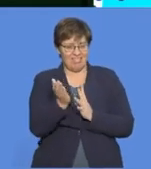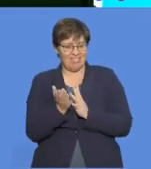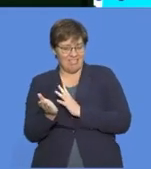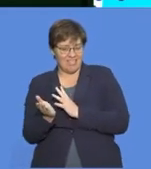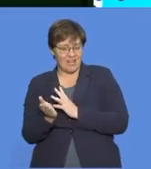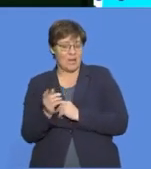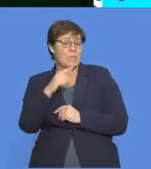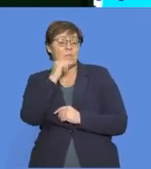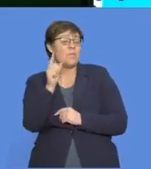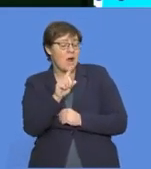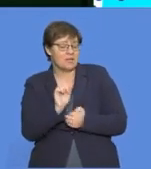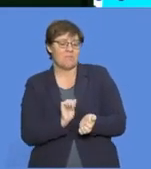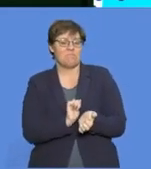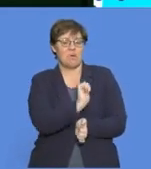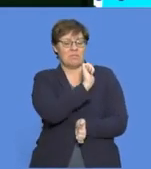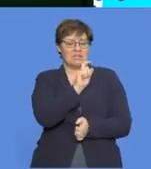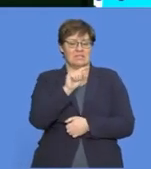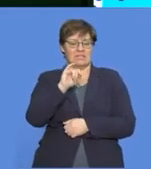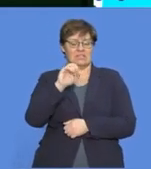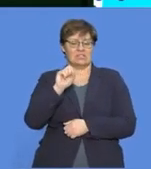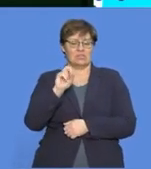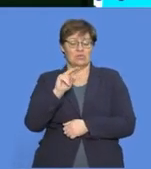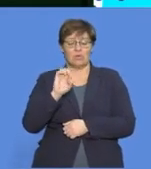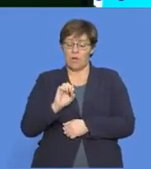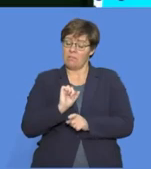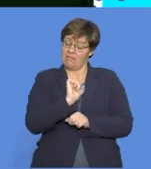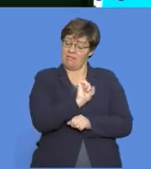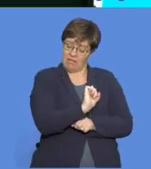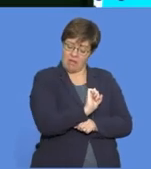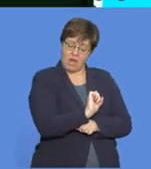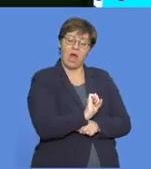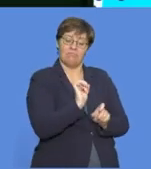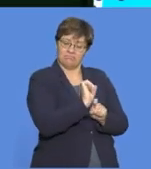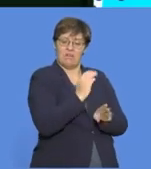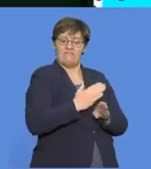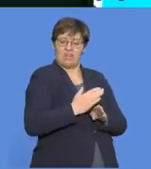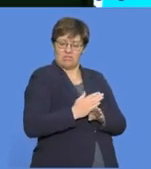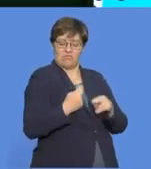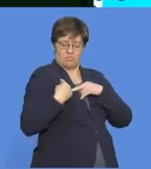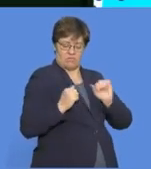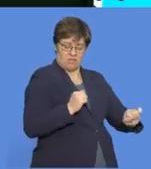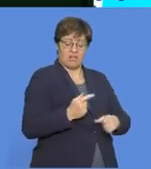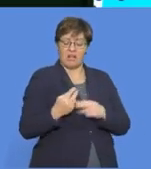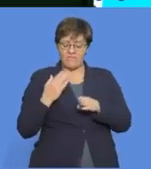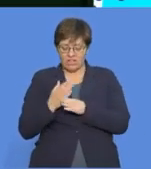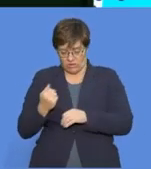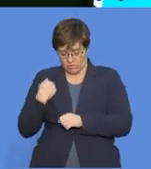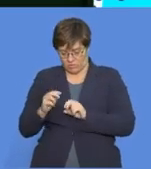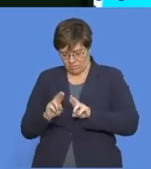call permanent tissue, where they are specialized to carry out a specific